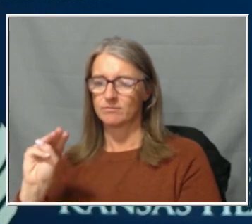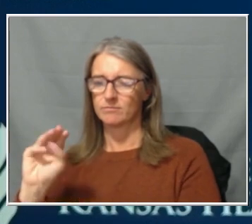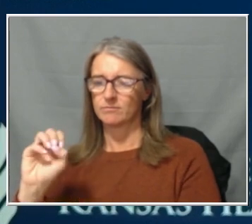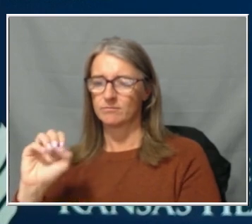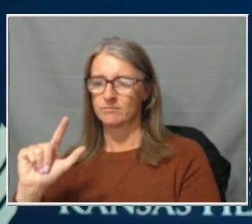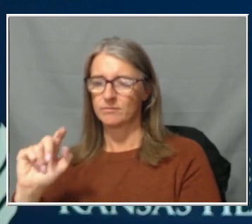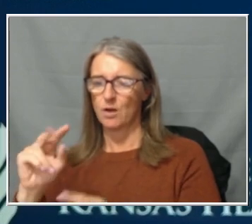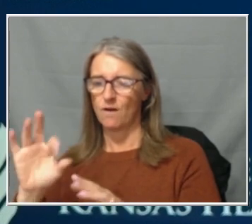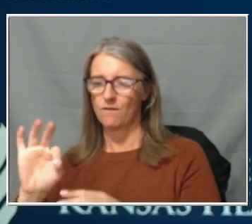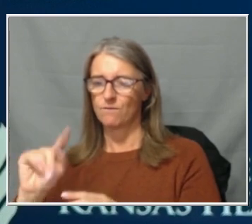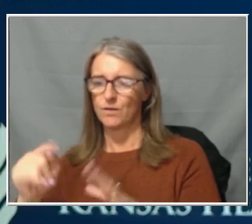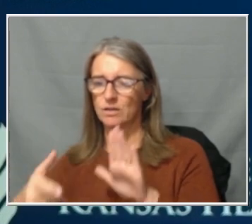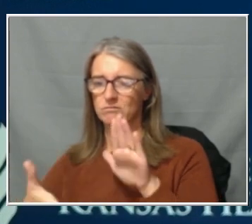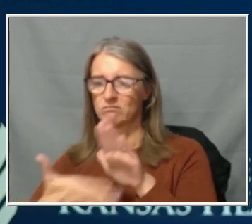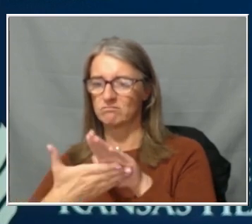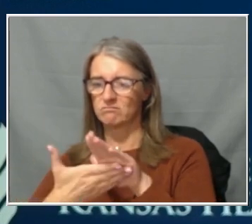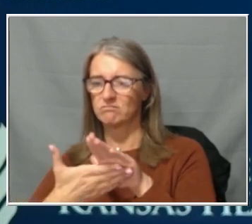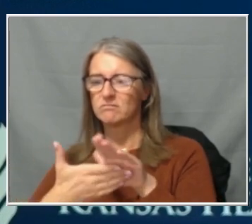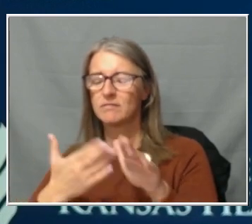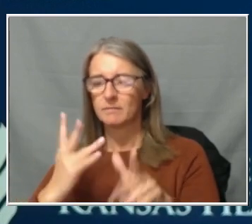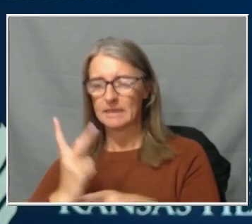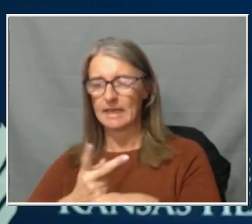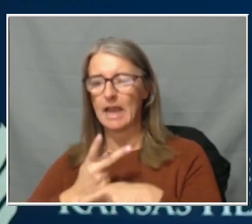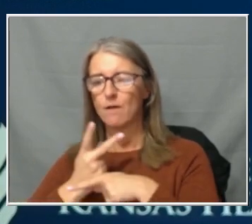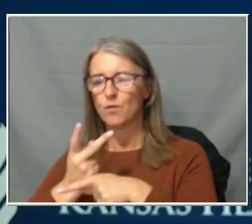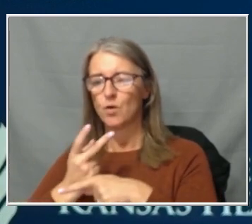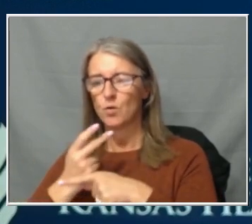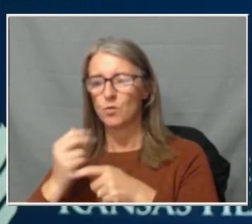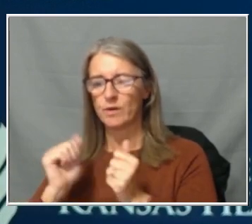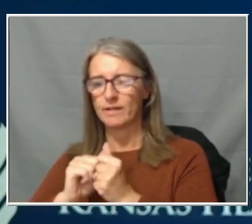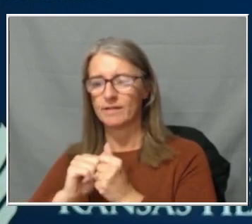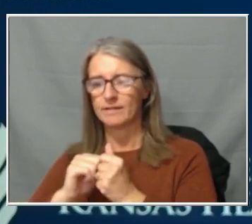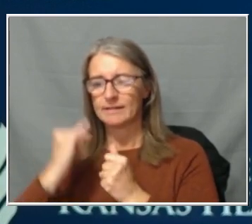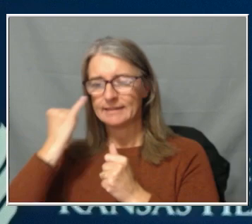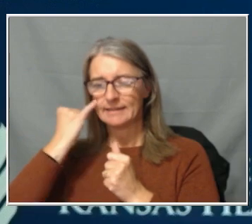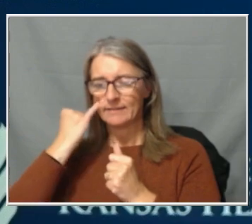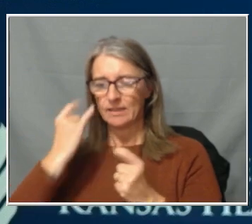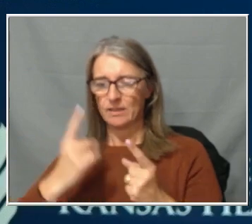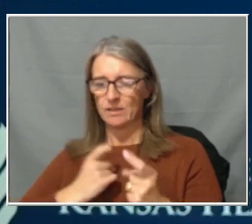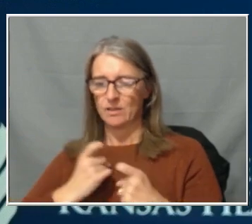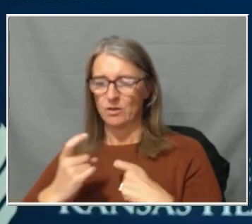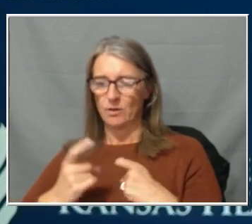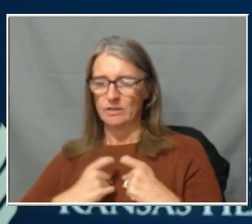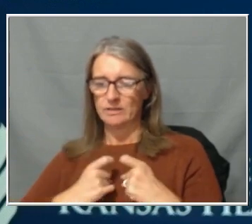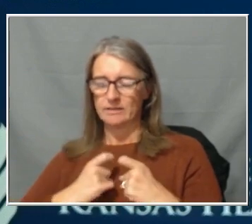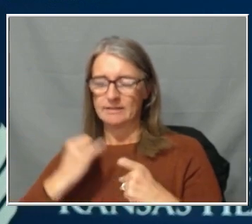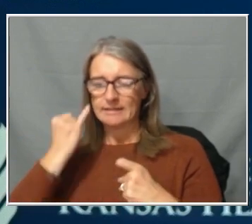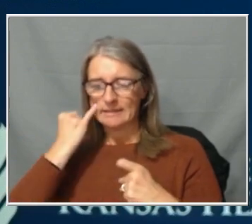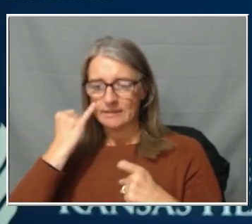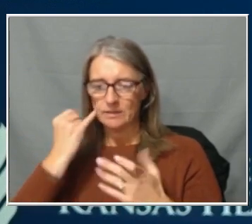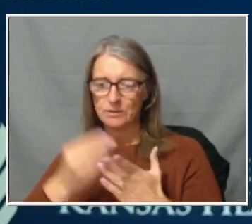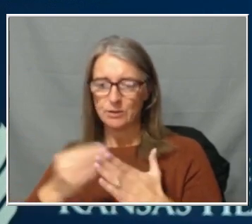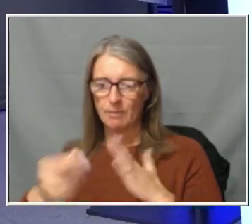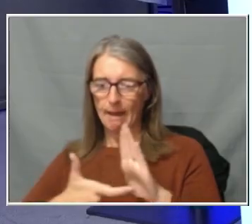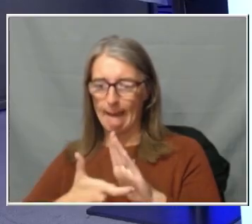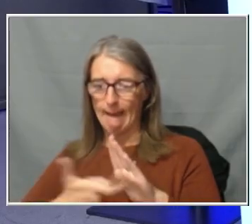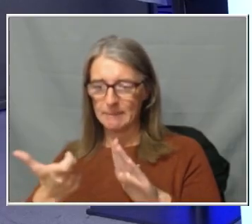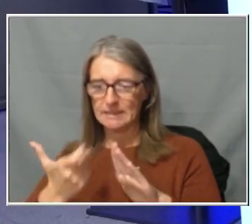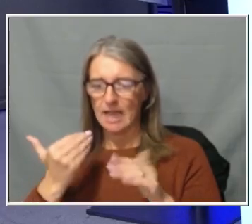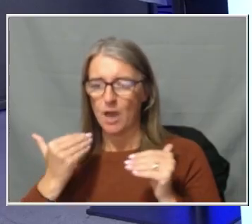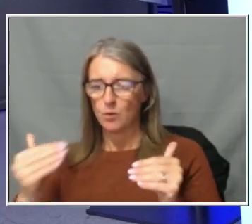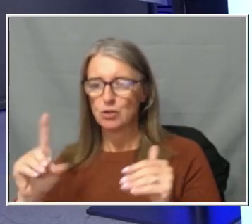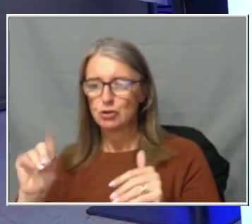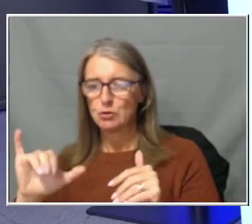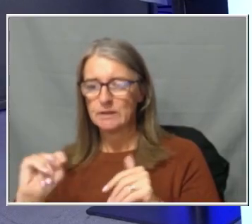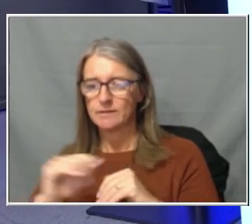would probably be very careful with, and if there was going to be a question one way or the other about whether or not to biopsy, I would biopsy. Yeah, never